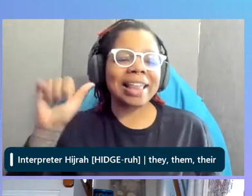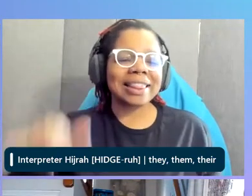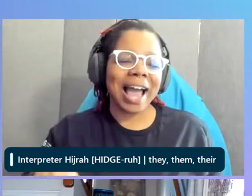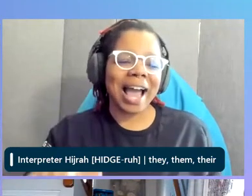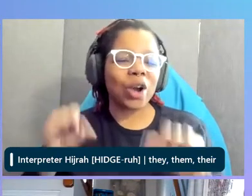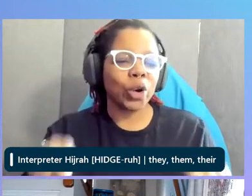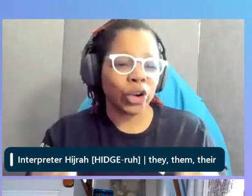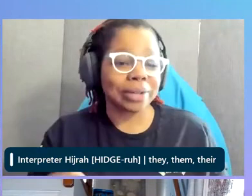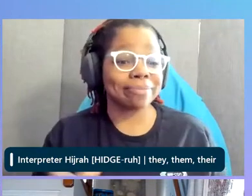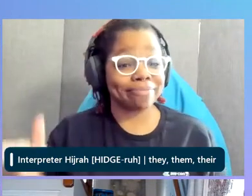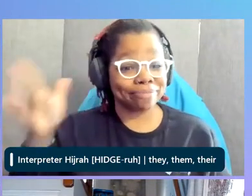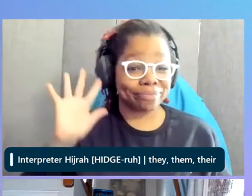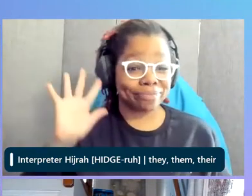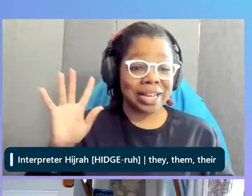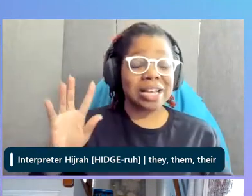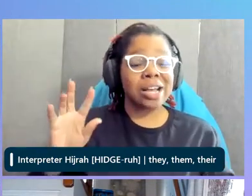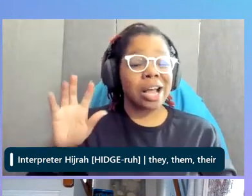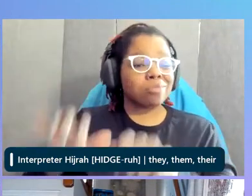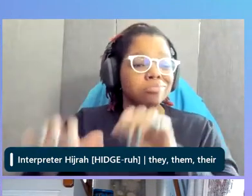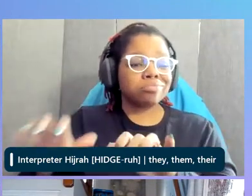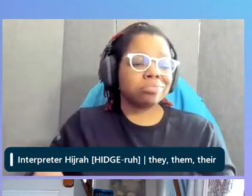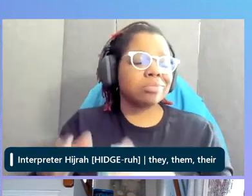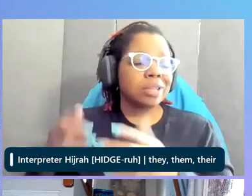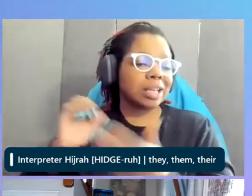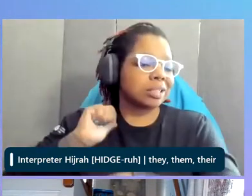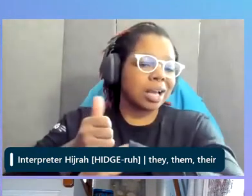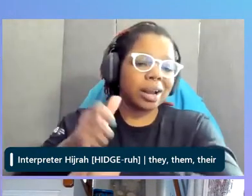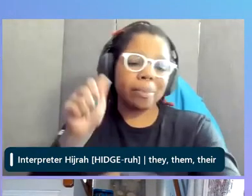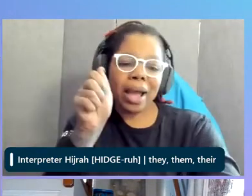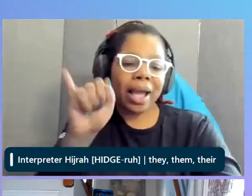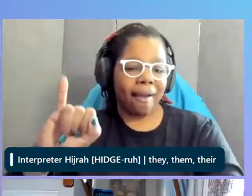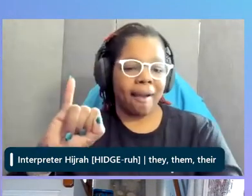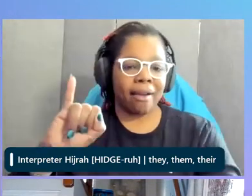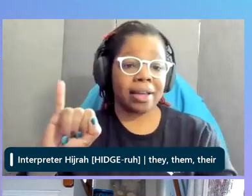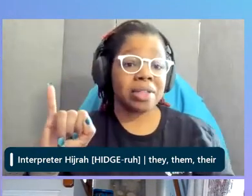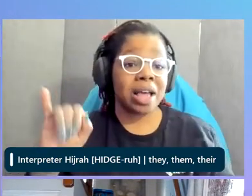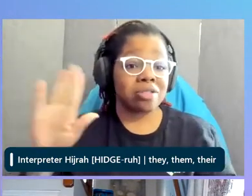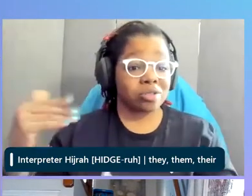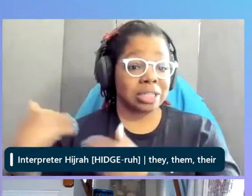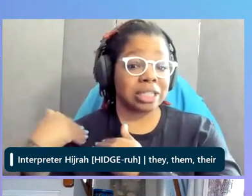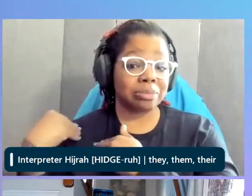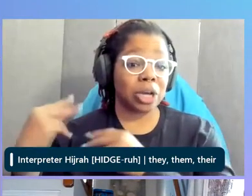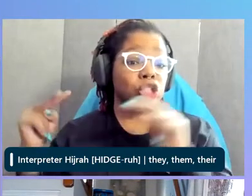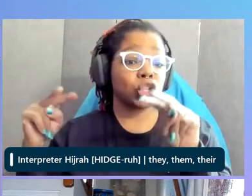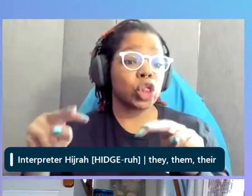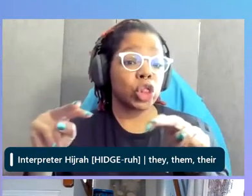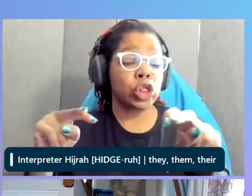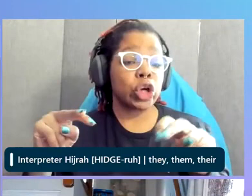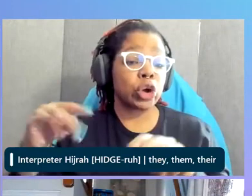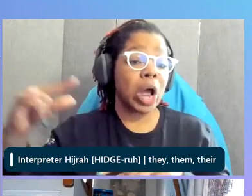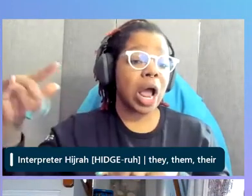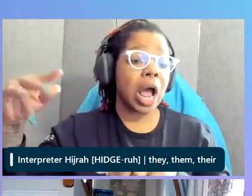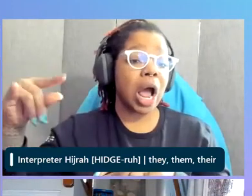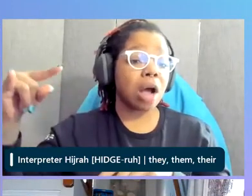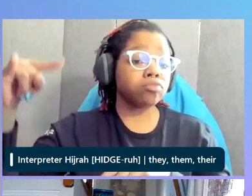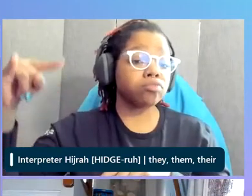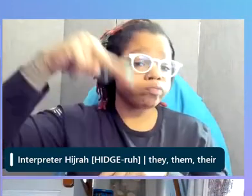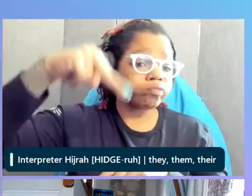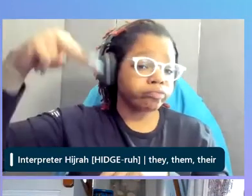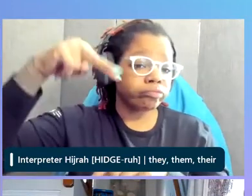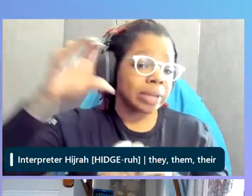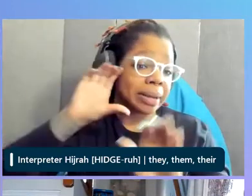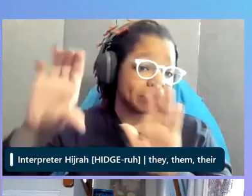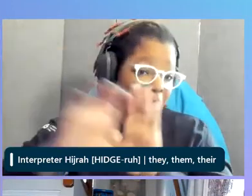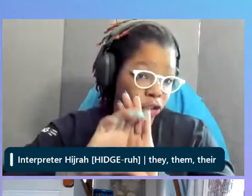back, these programmers put together an AI, and its job was to take a look at aerial photographs and then transform